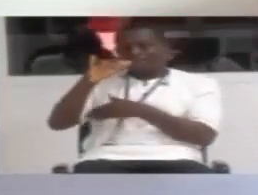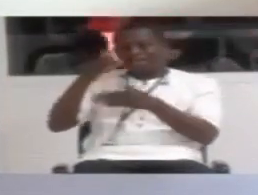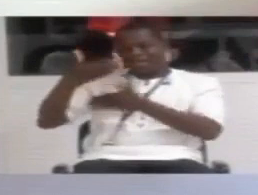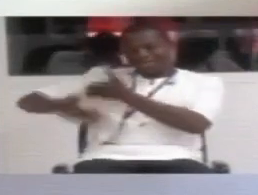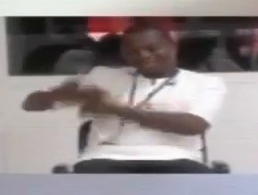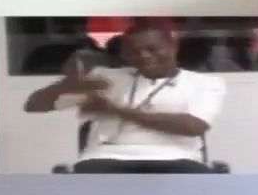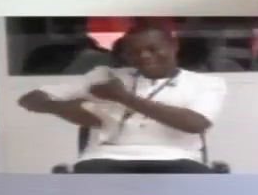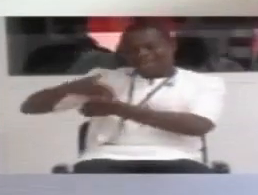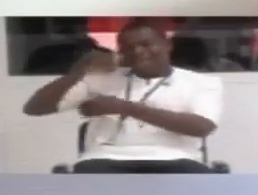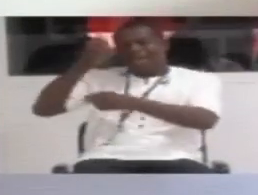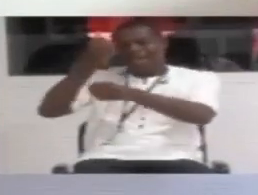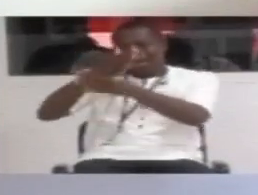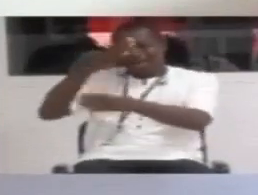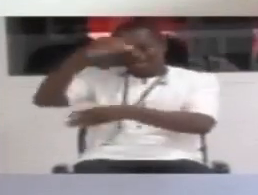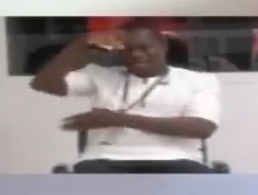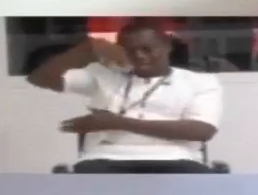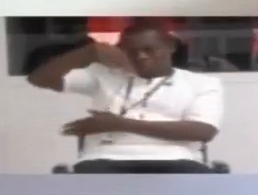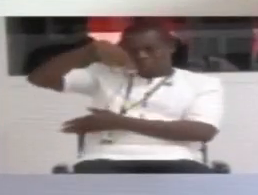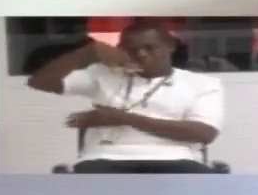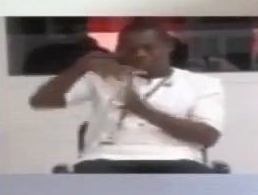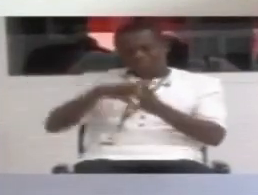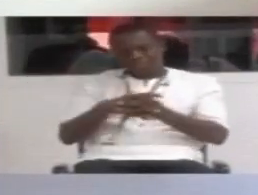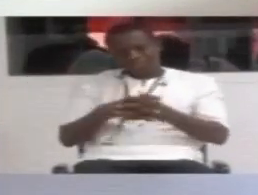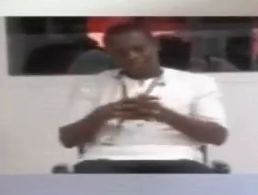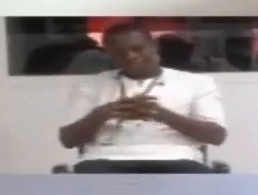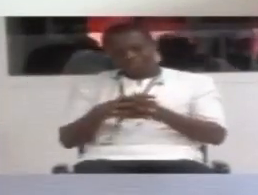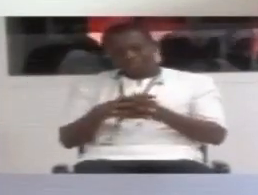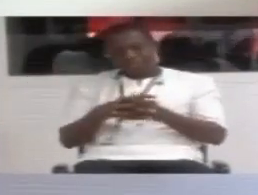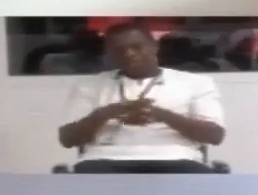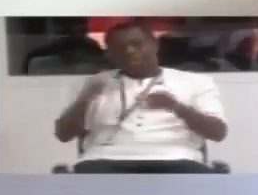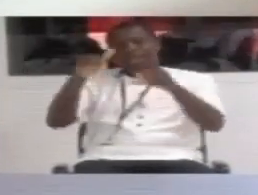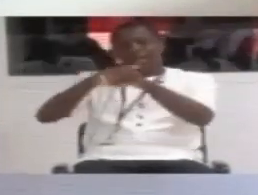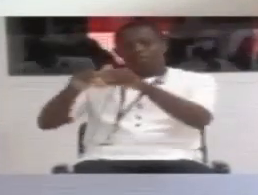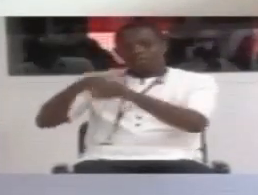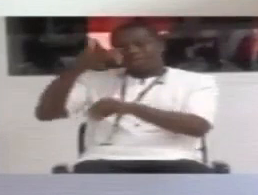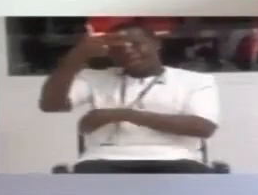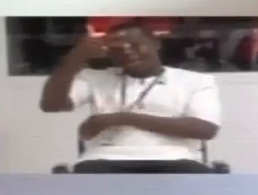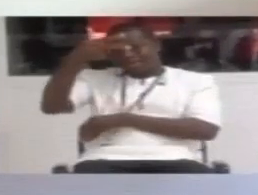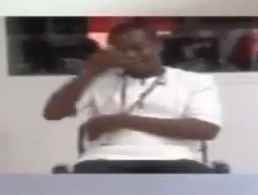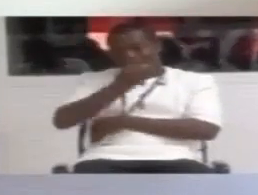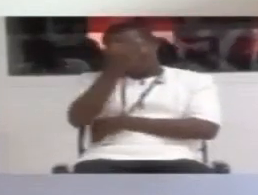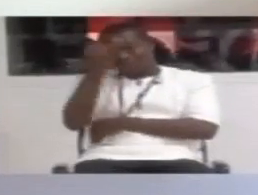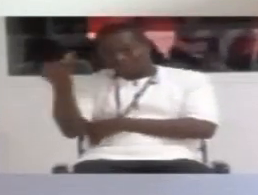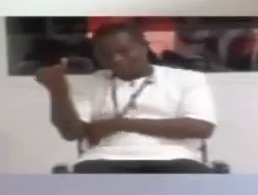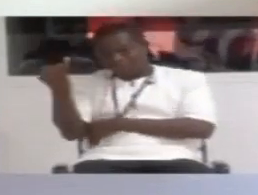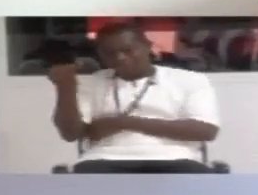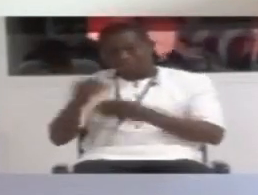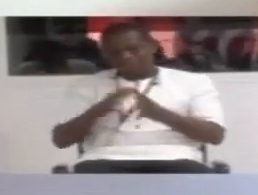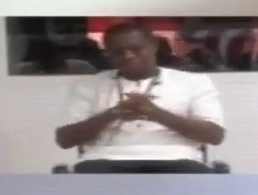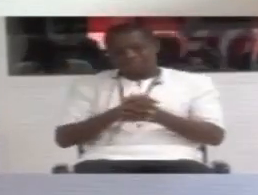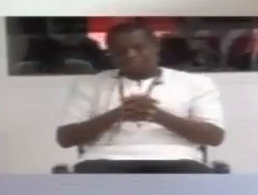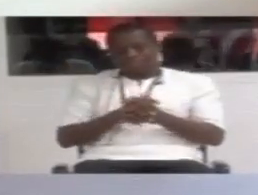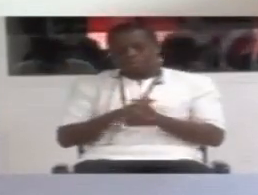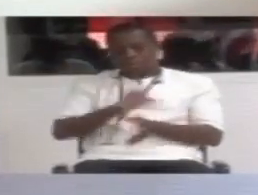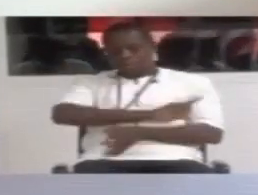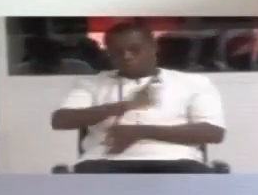benen group bo xamne rey nañ len Brufut bori Ghana town. Comprising of 8 individuals. Ñoñu juroom ñett lañ won. So we